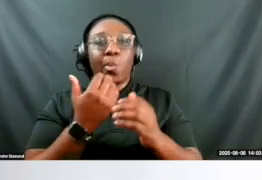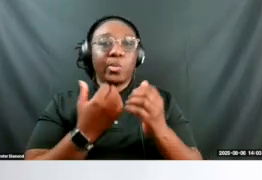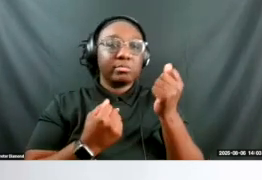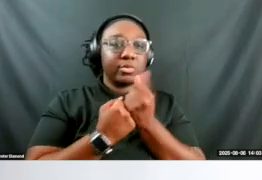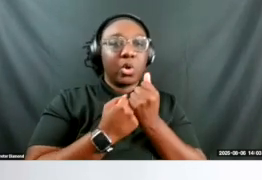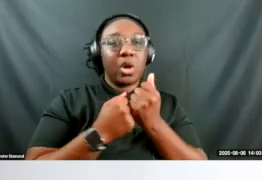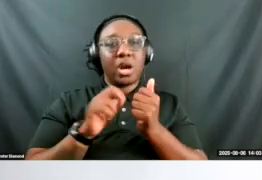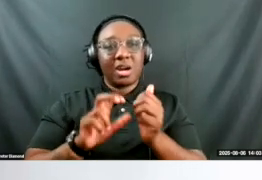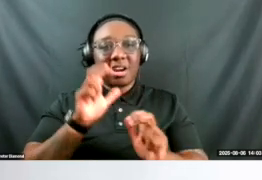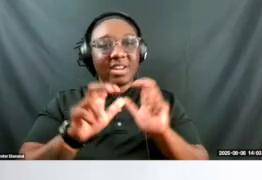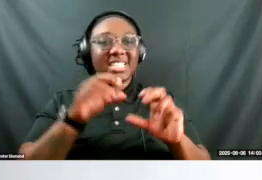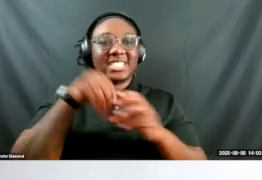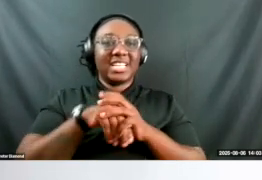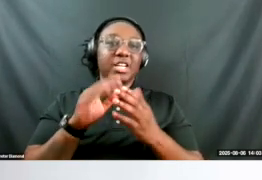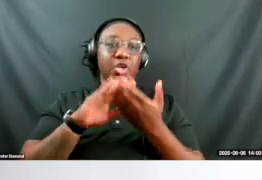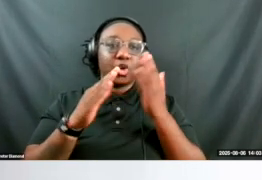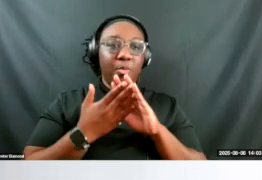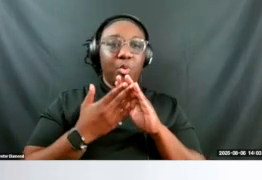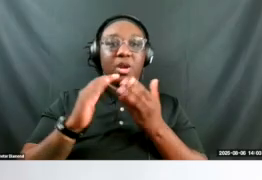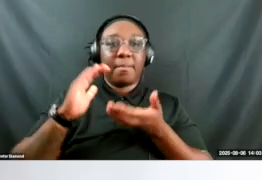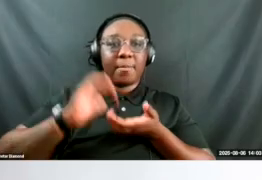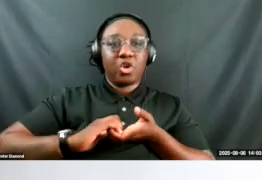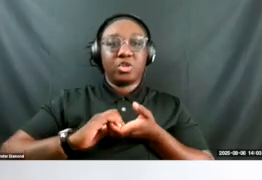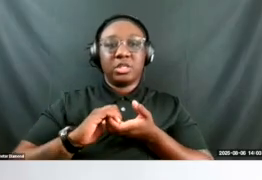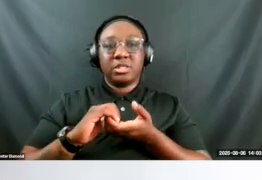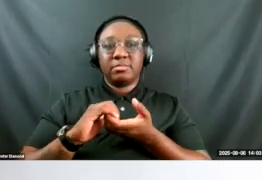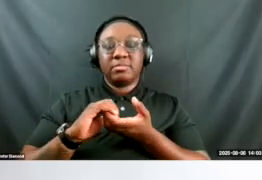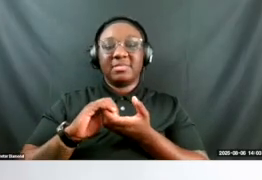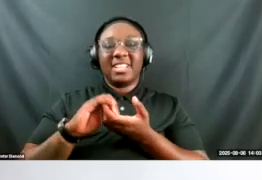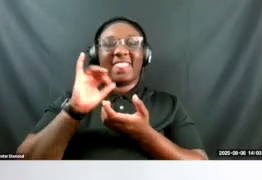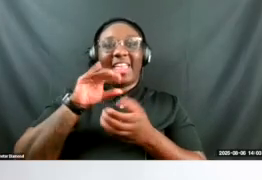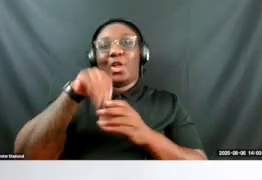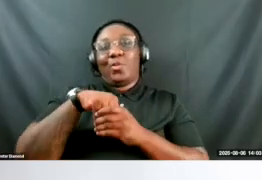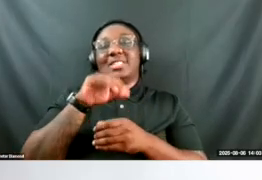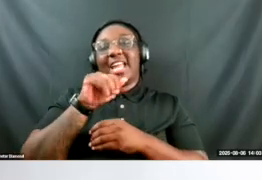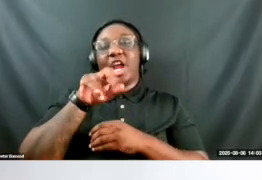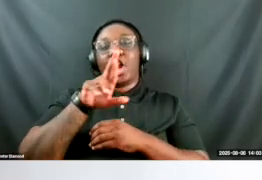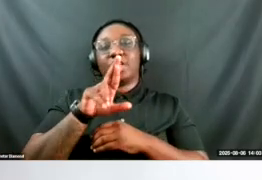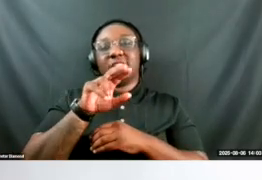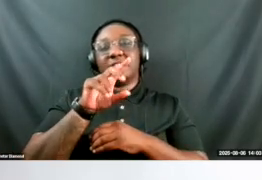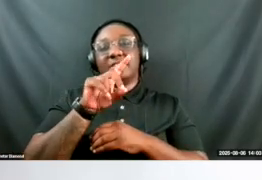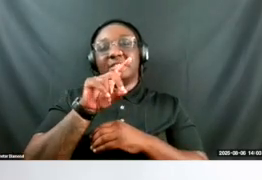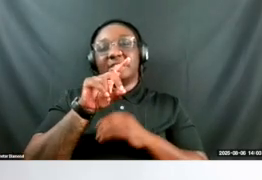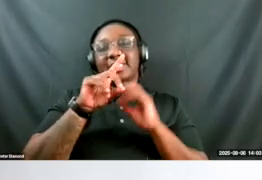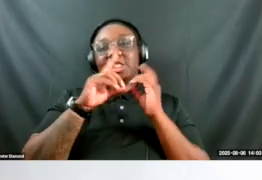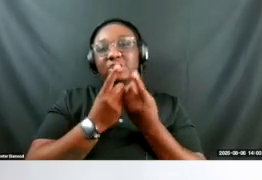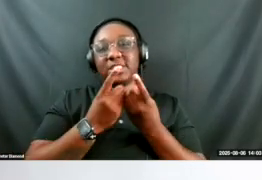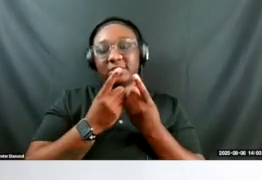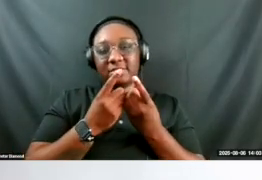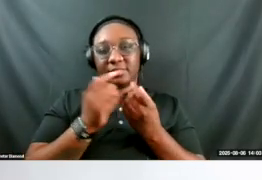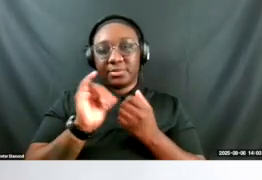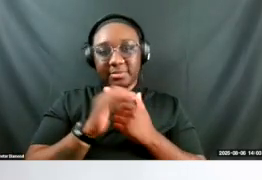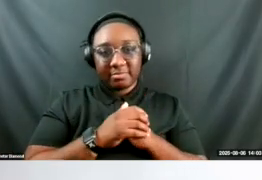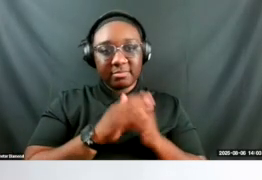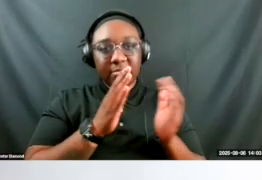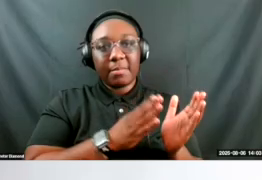For the Regional Clean Cars for All program, focus areas also include program alignment and growth and